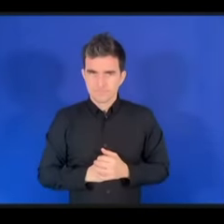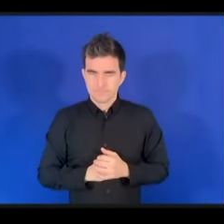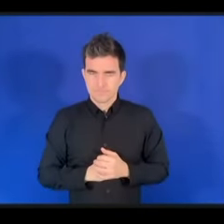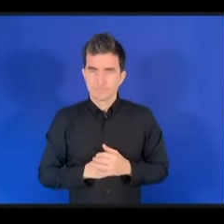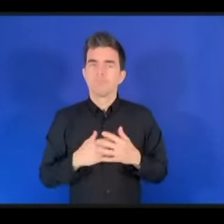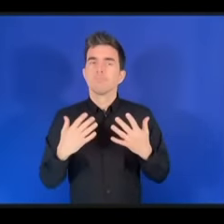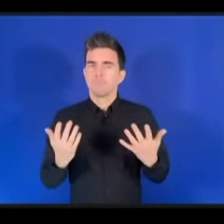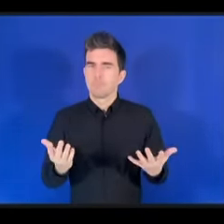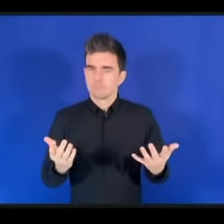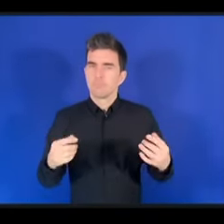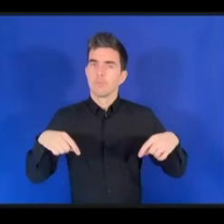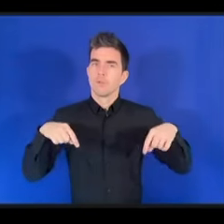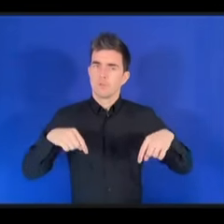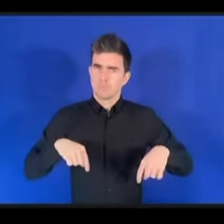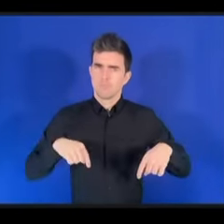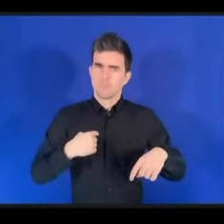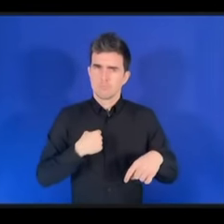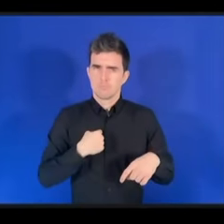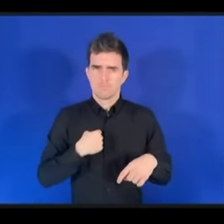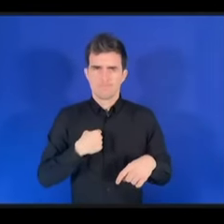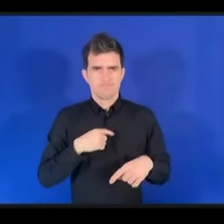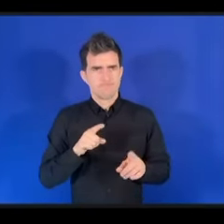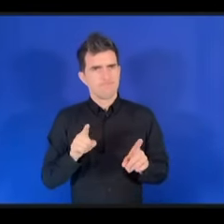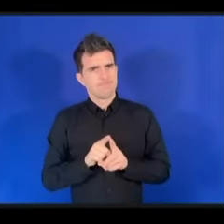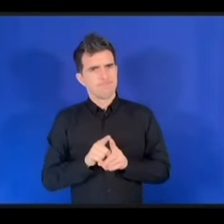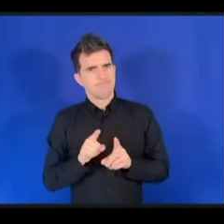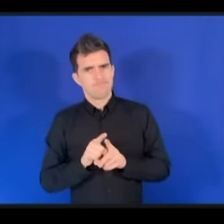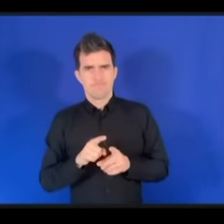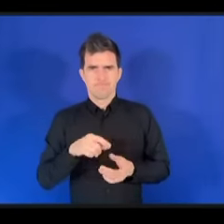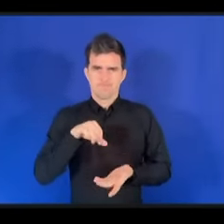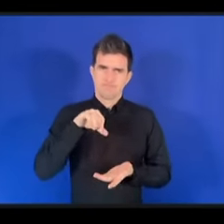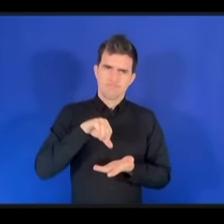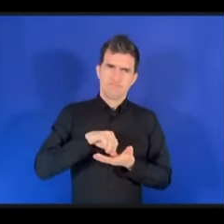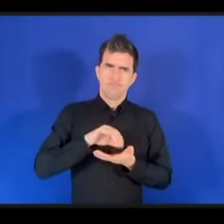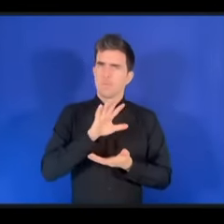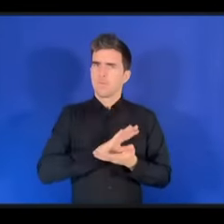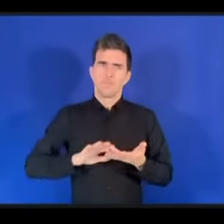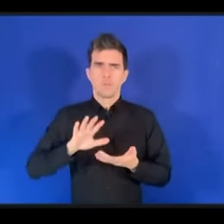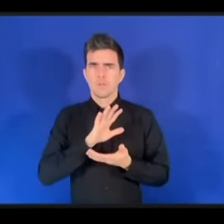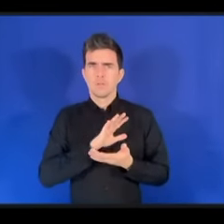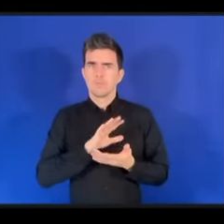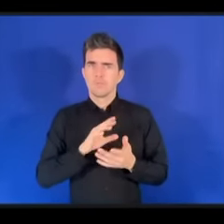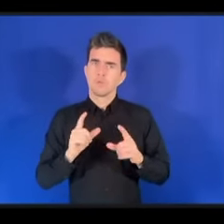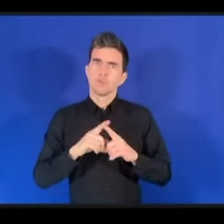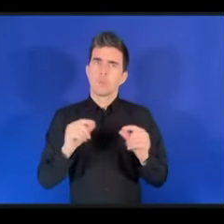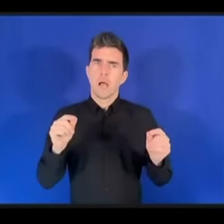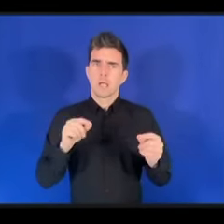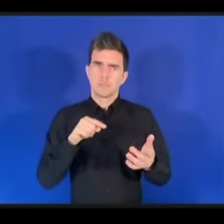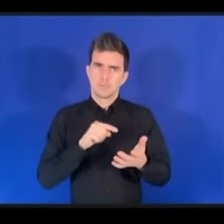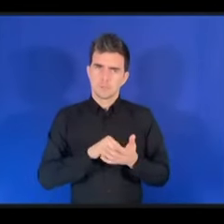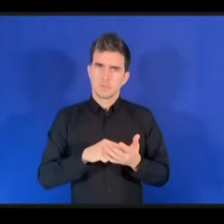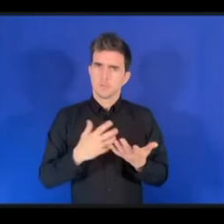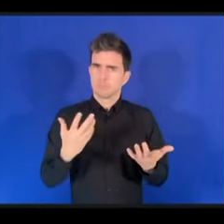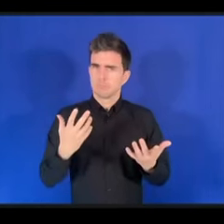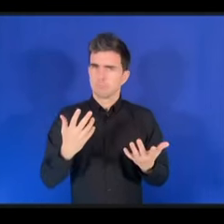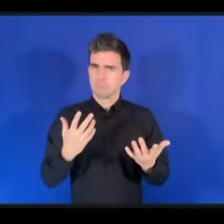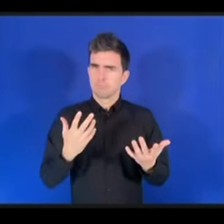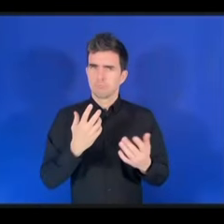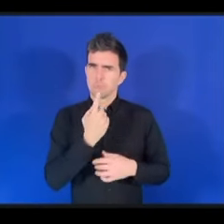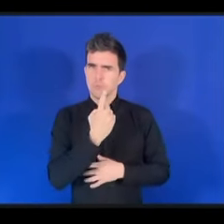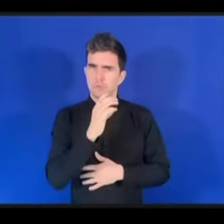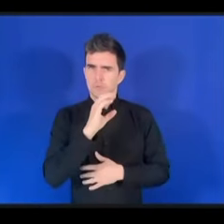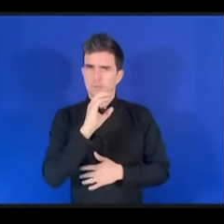with beauty of nature, and it's still maintain a